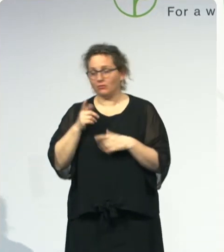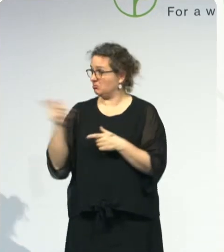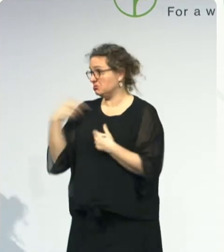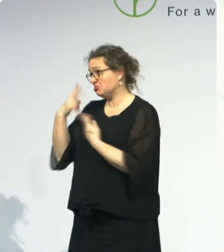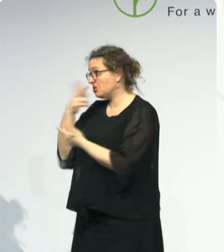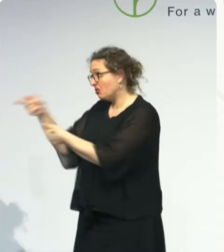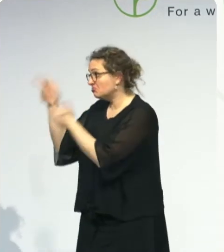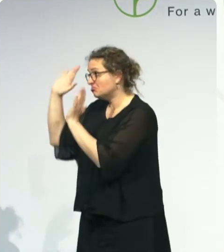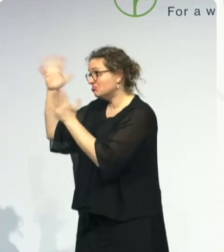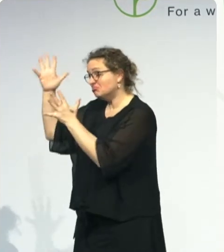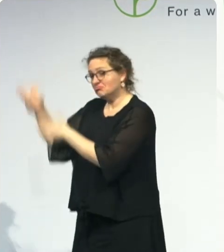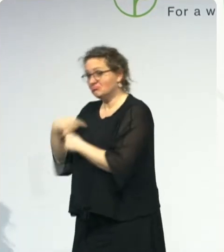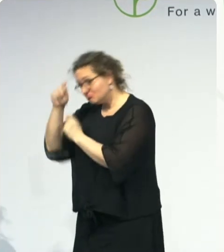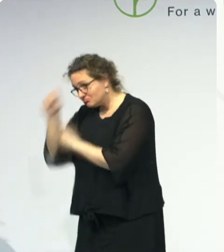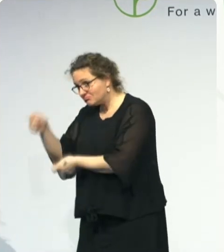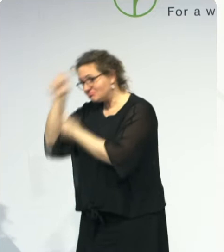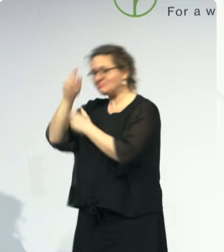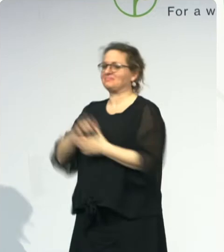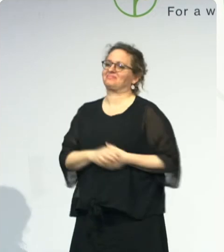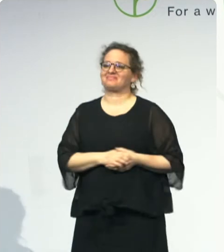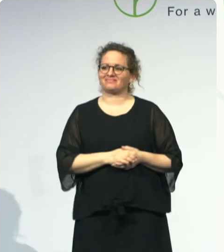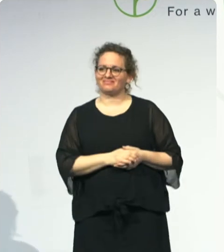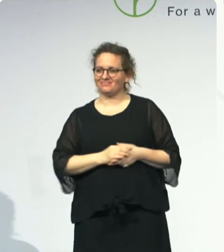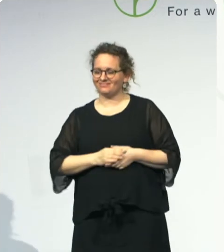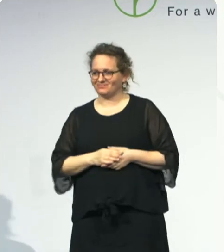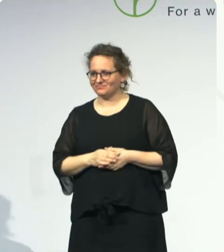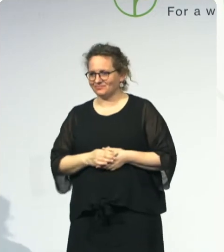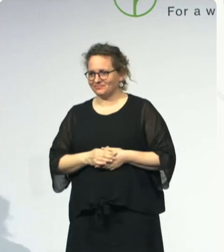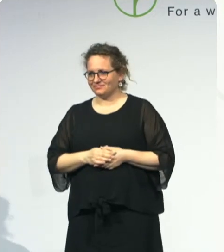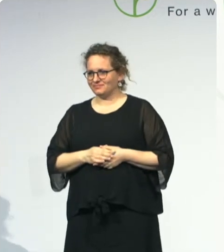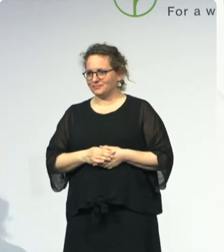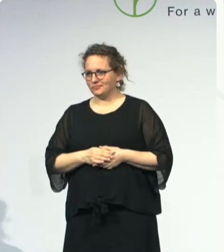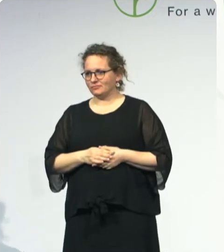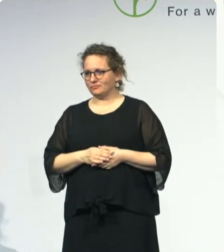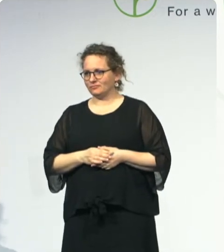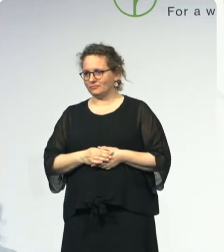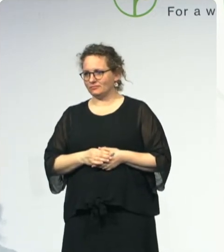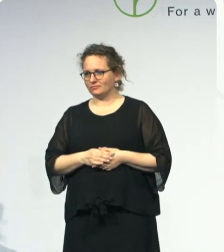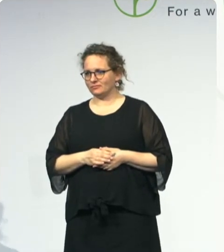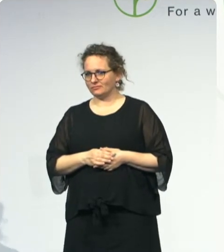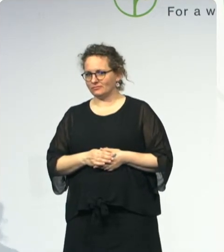Next up, we have our colleagues here to my right. Are you from CBM as well?